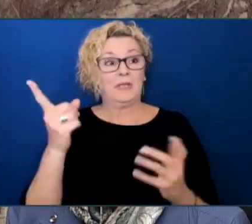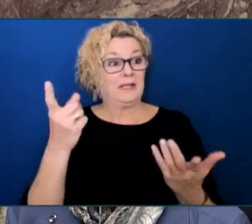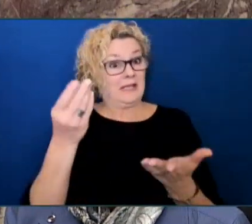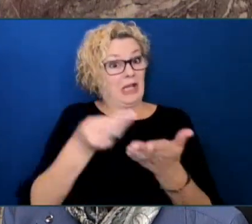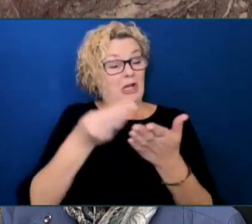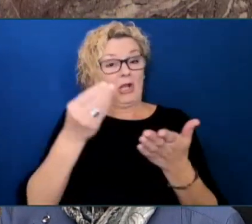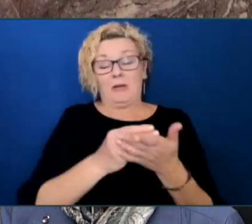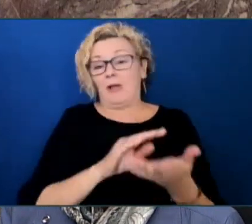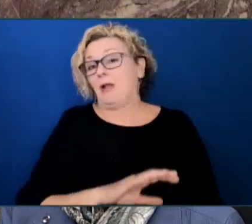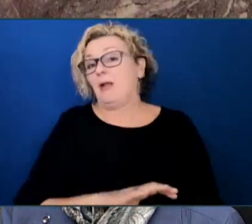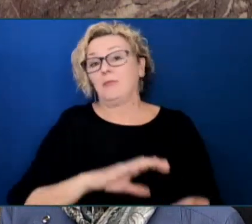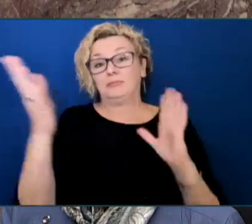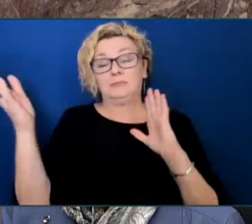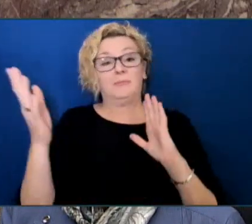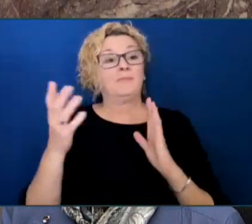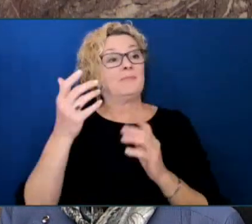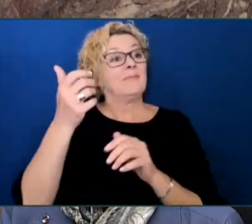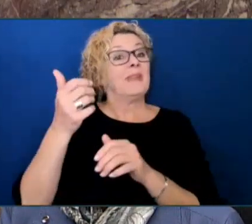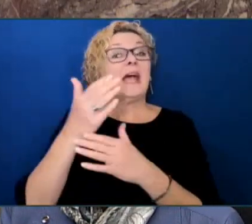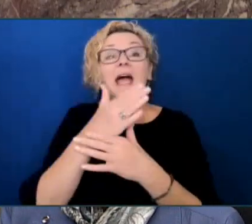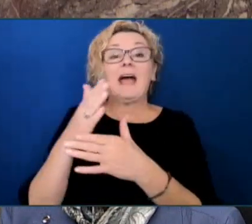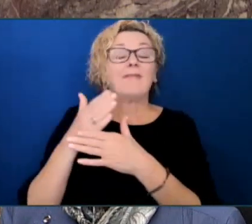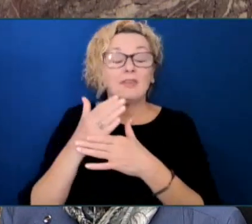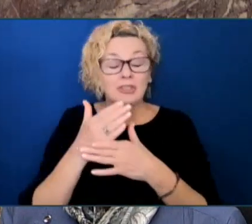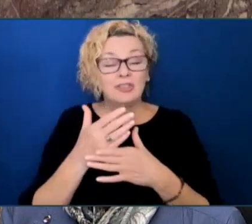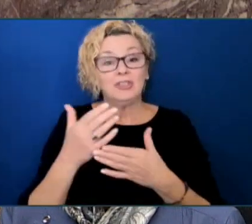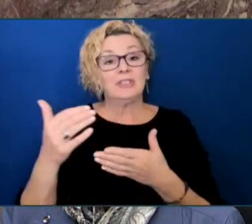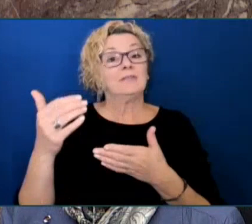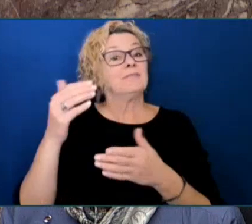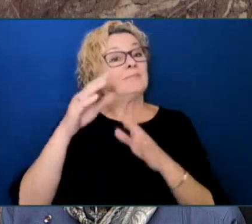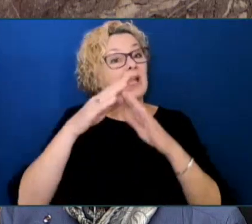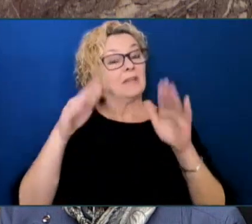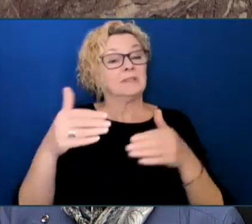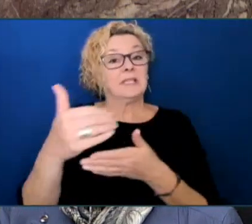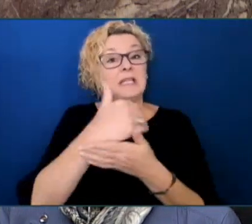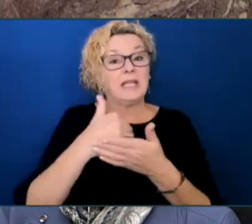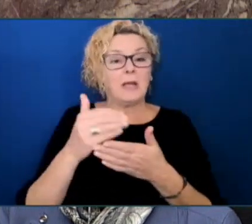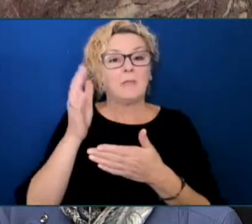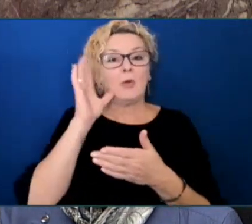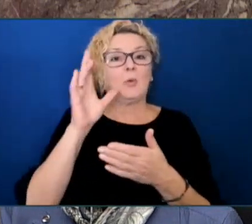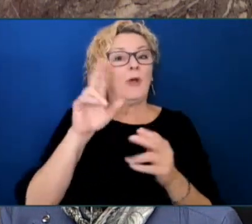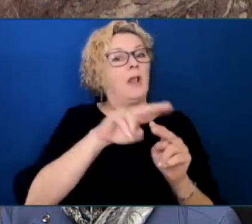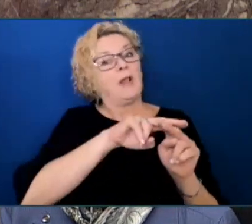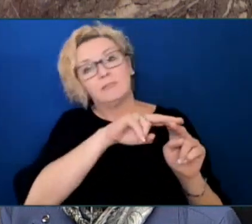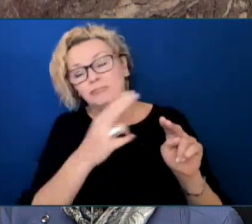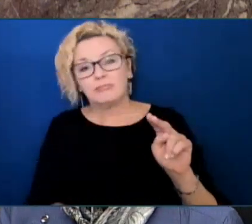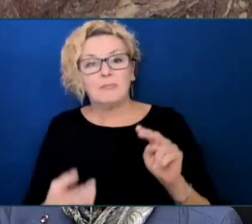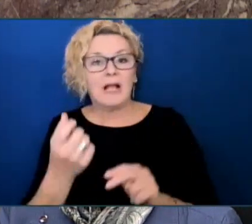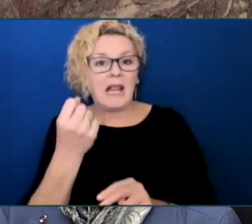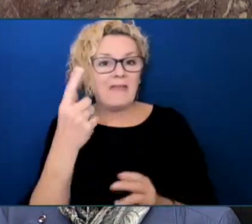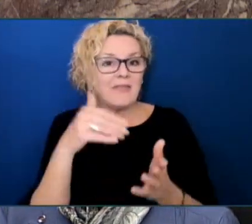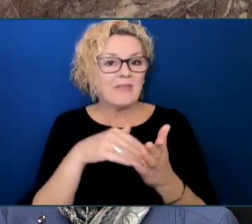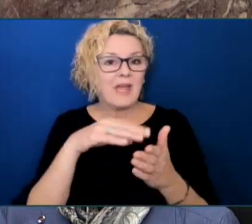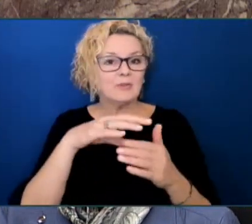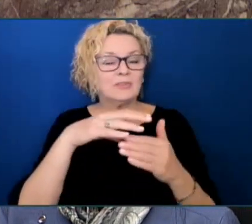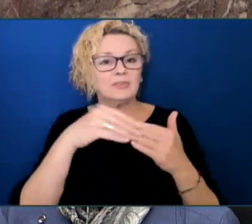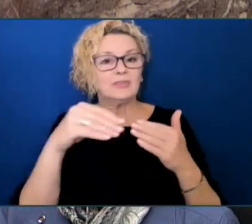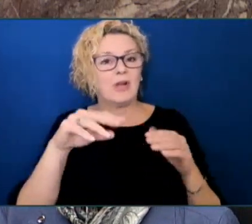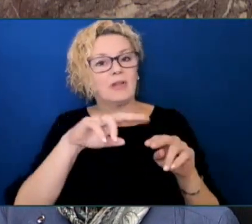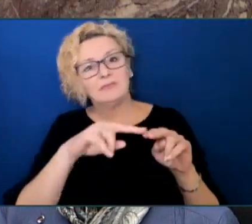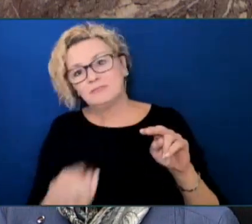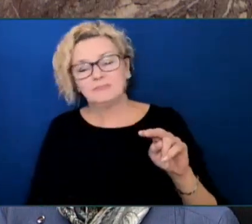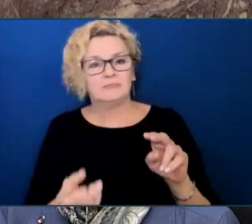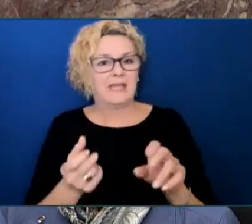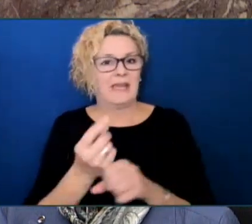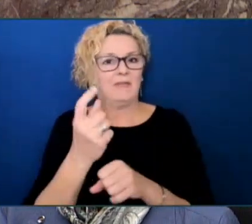by $11,000 every single year. Why is the Premier recklessly pursuing failed